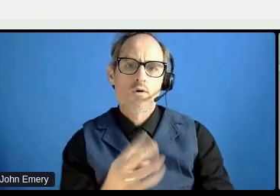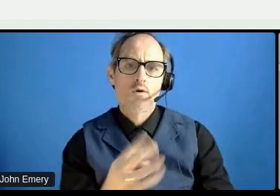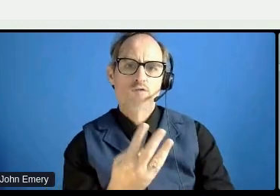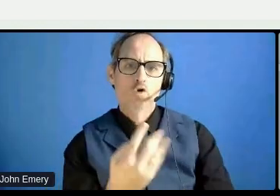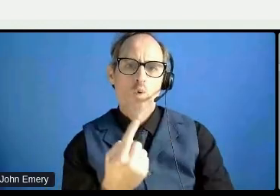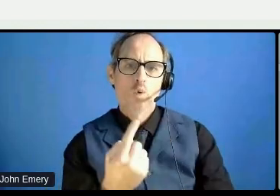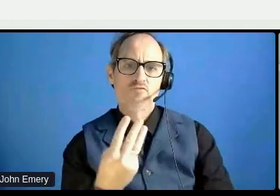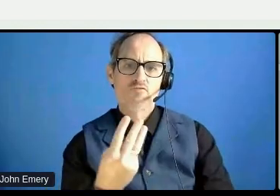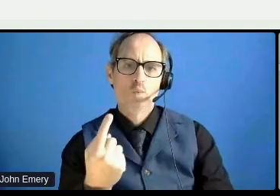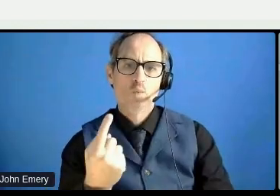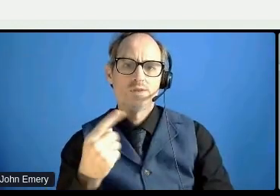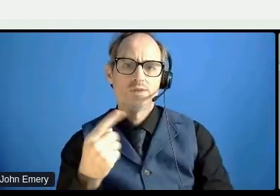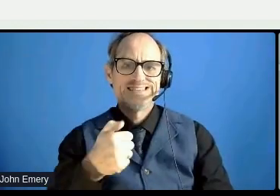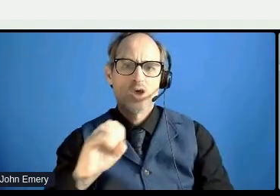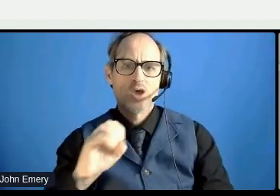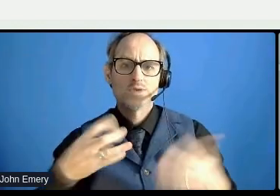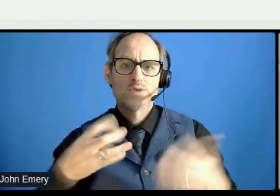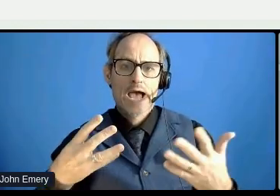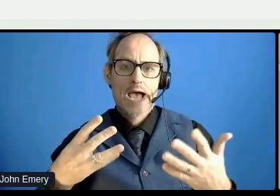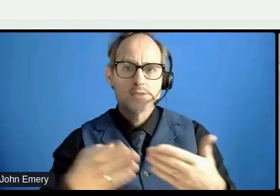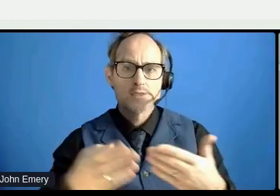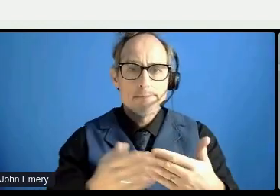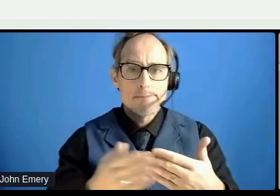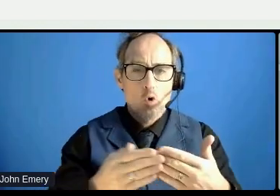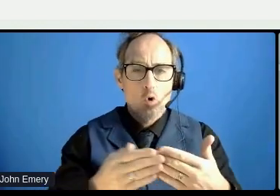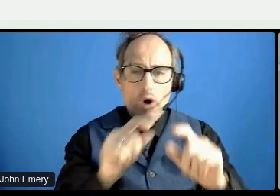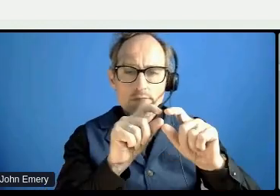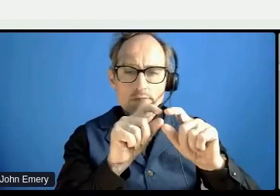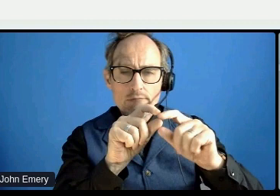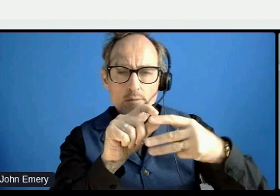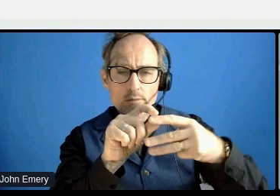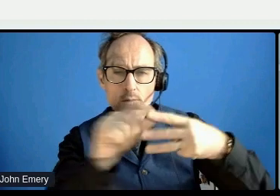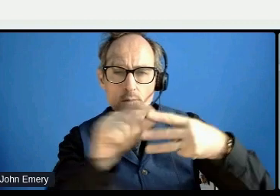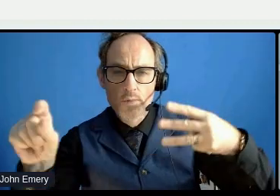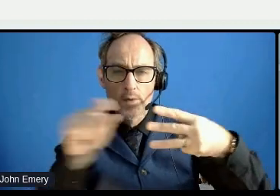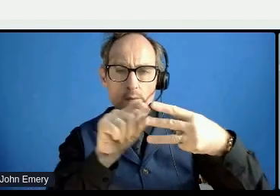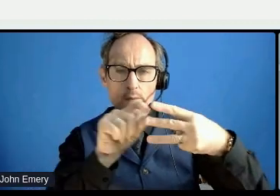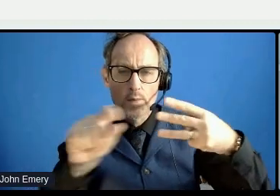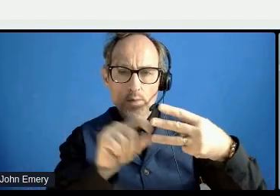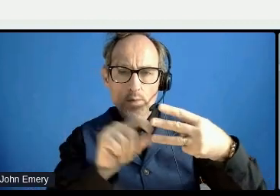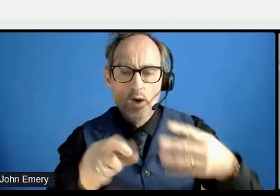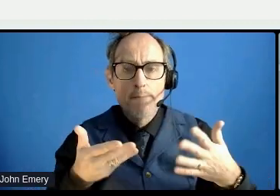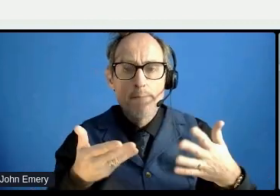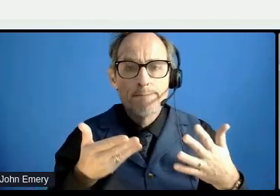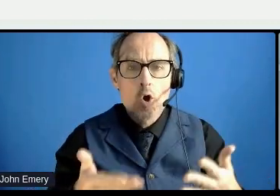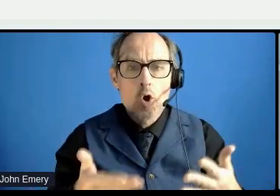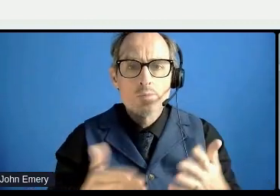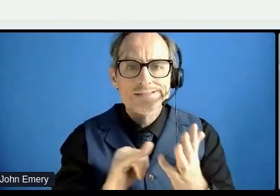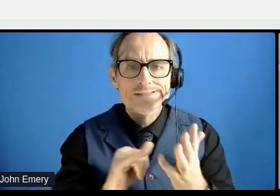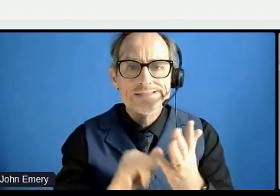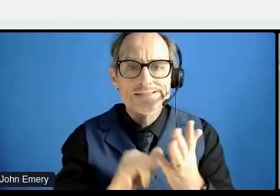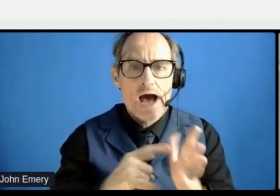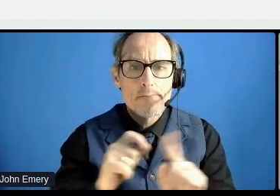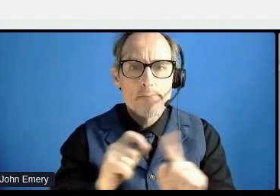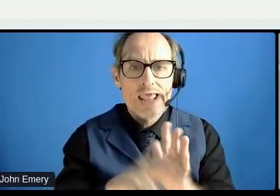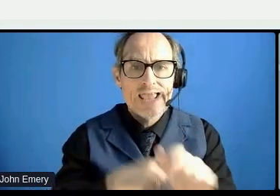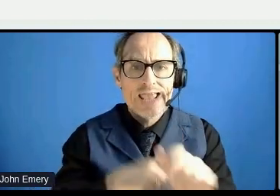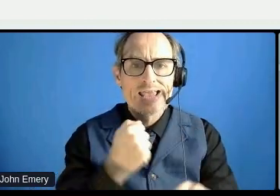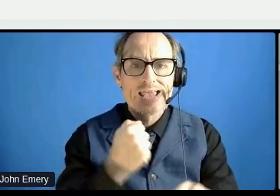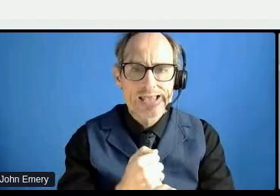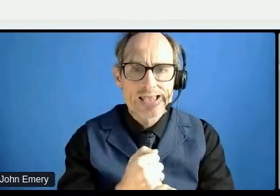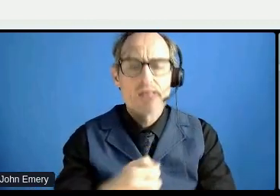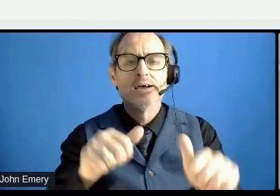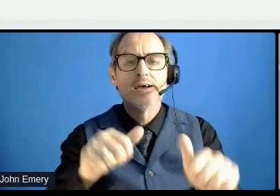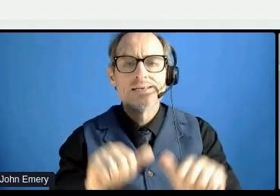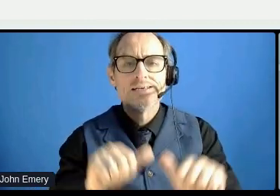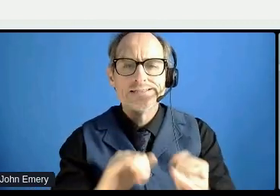Fantastic. Getting more people in. So at the moment, sapling seems to be leading, closely followed by seedling. Seedling dropping